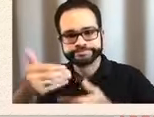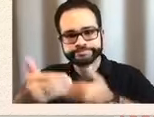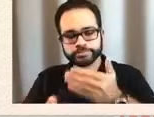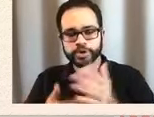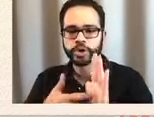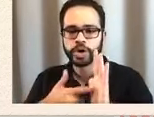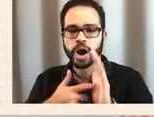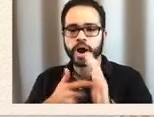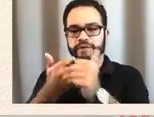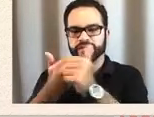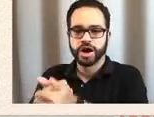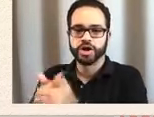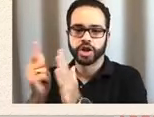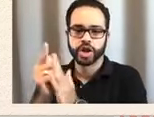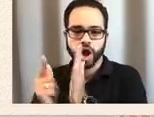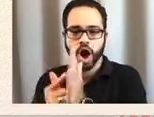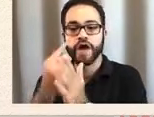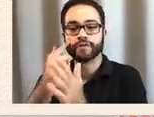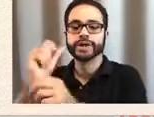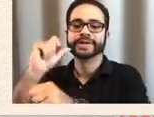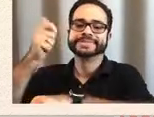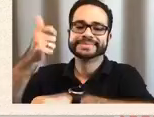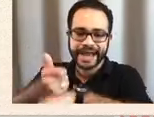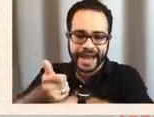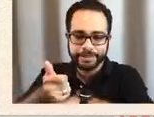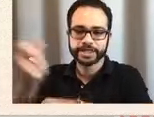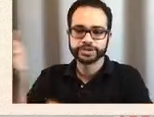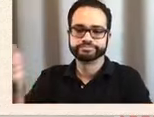to establish the guardian advocacy.